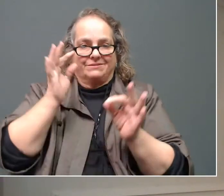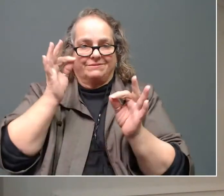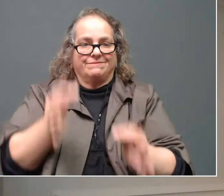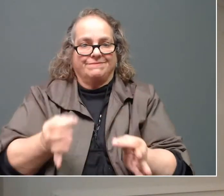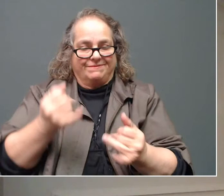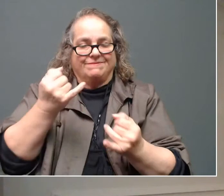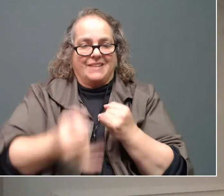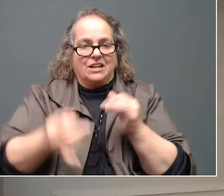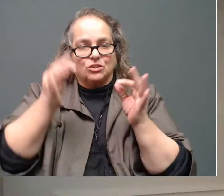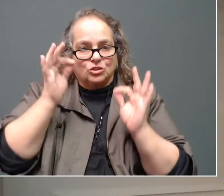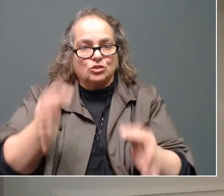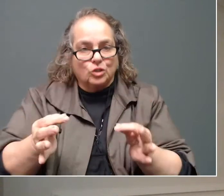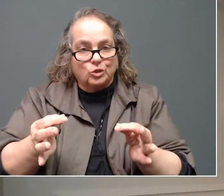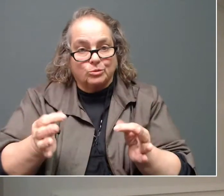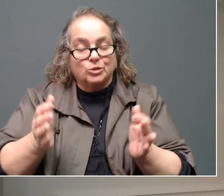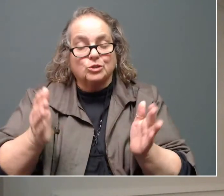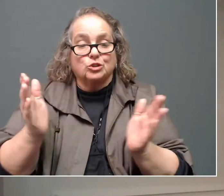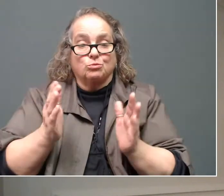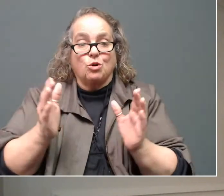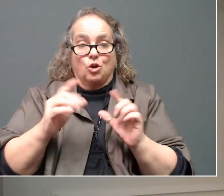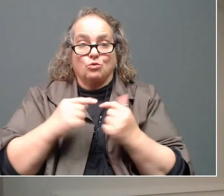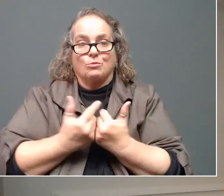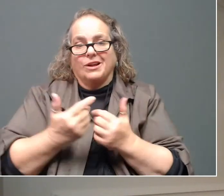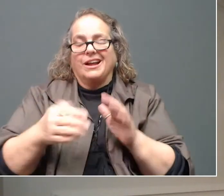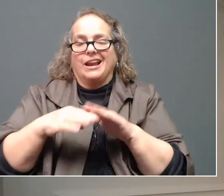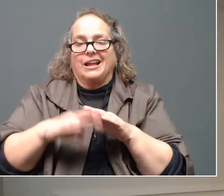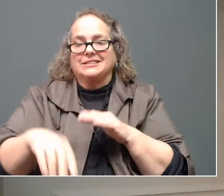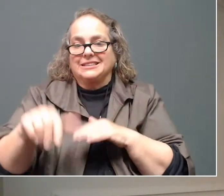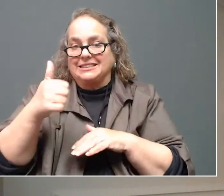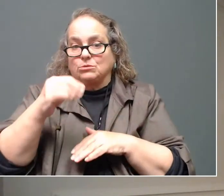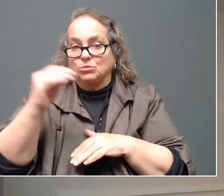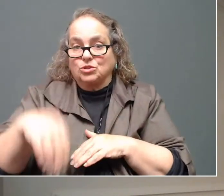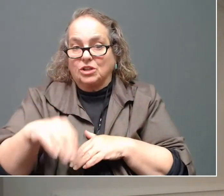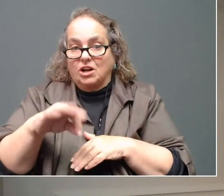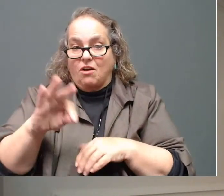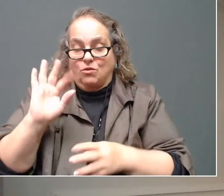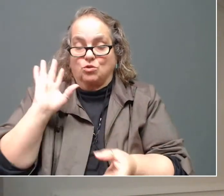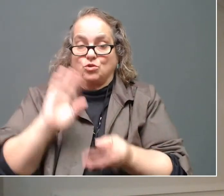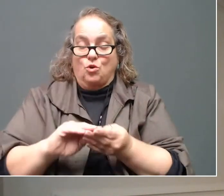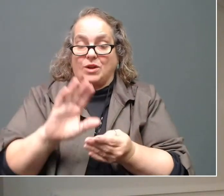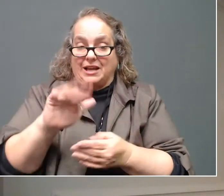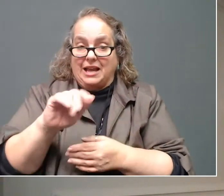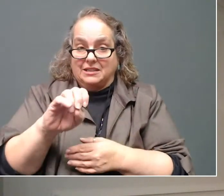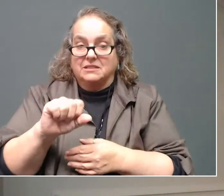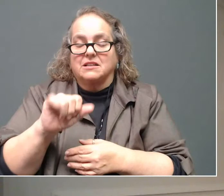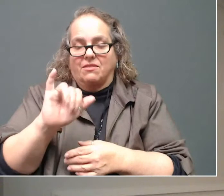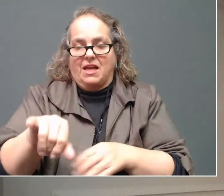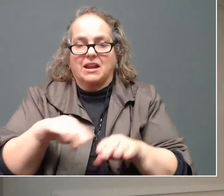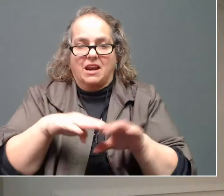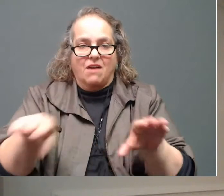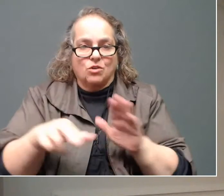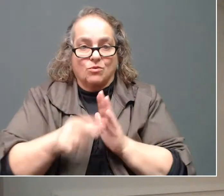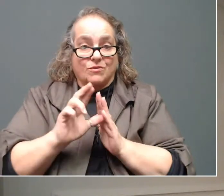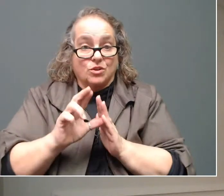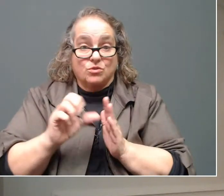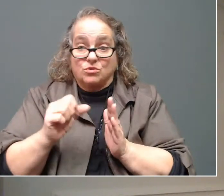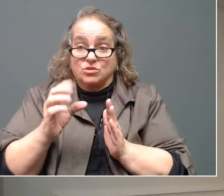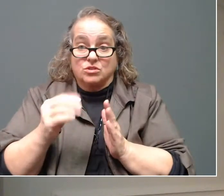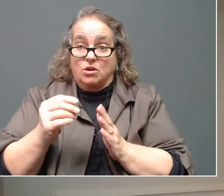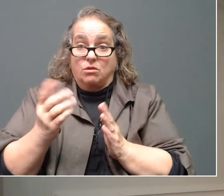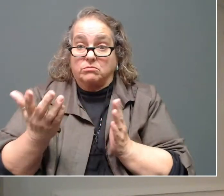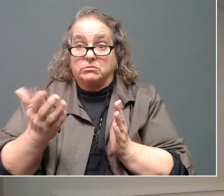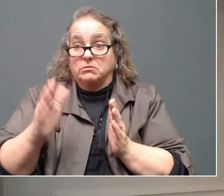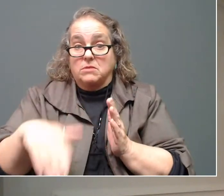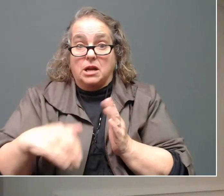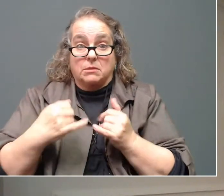small subset, less than 10% of the total cases, that goes to that level of review. So the bottom line is this process can